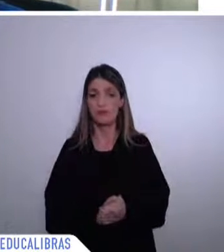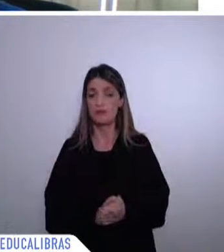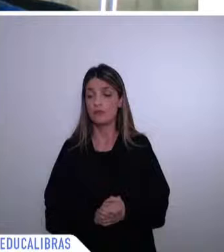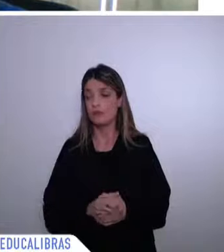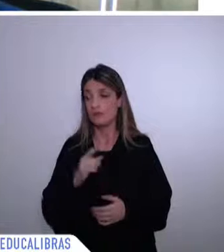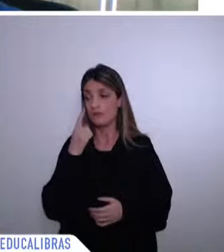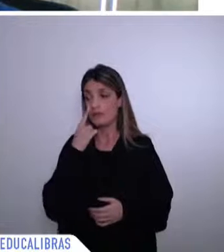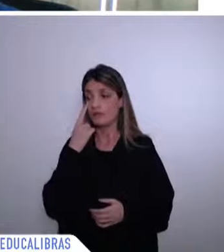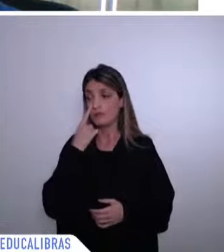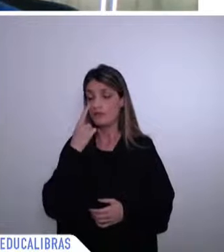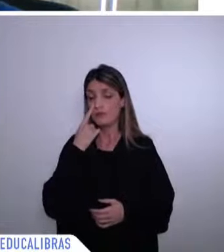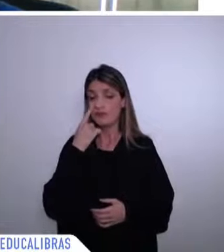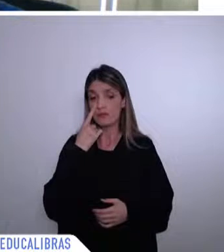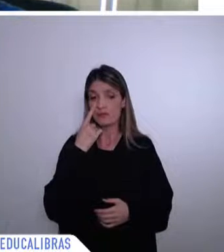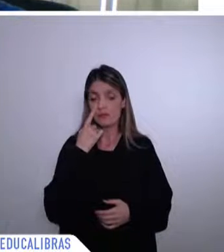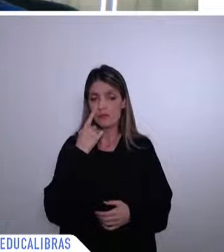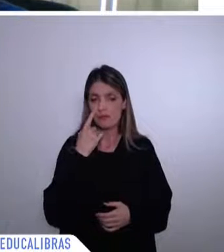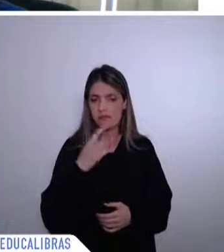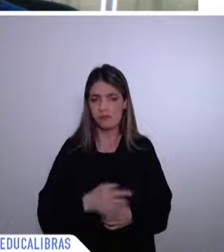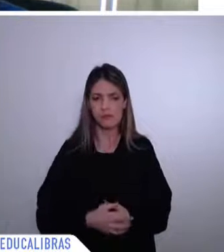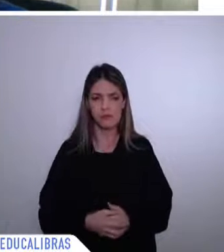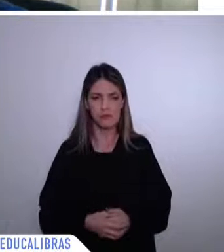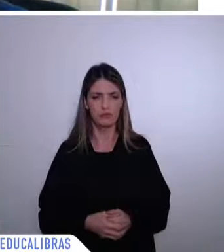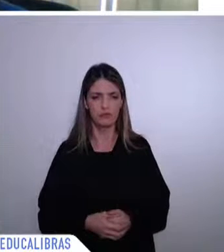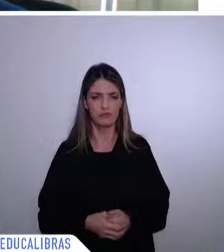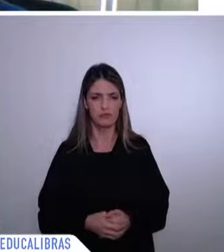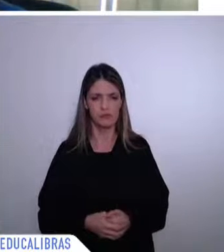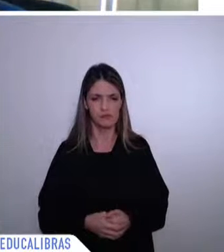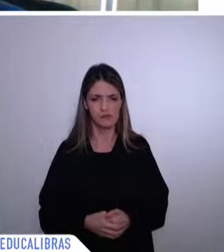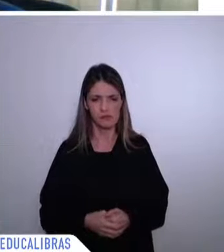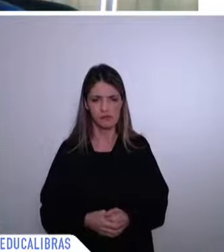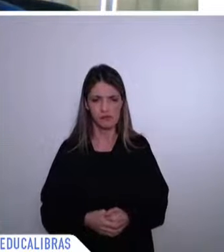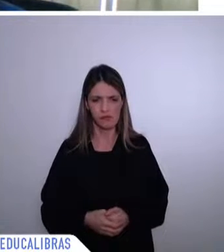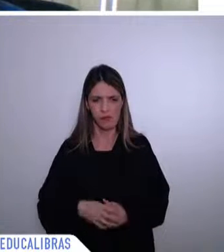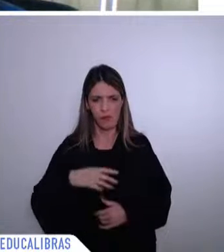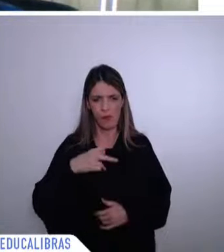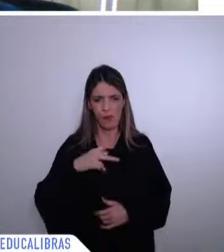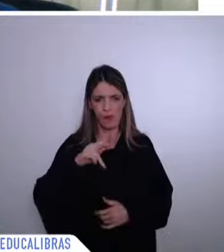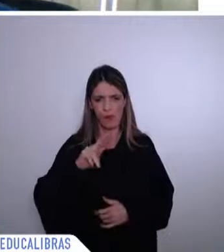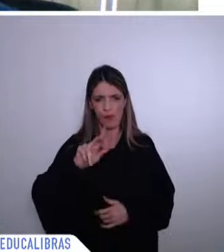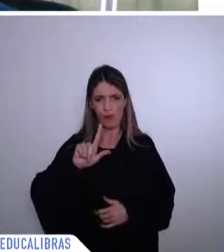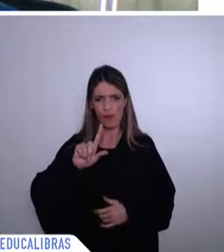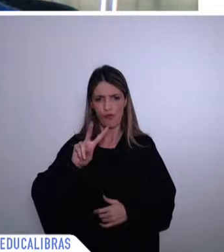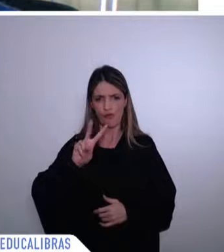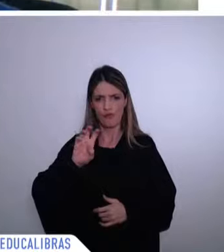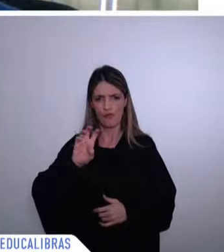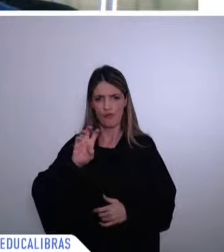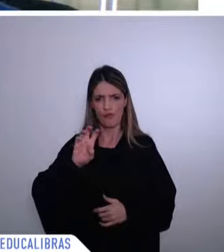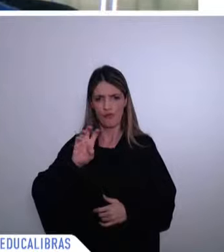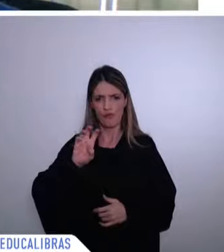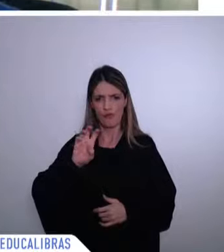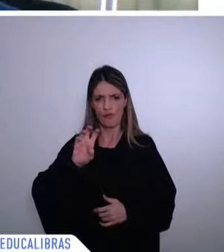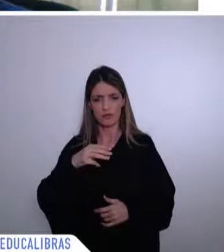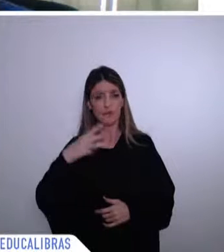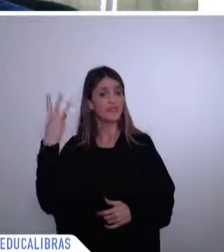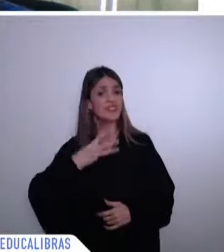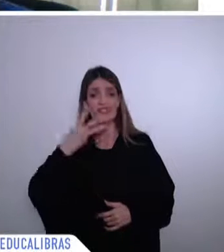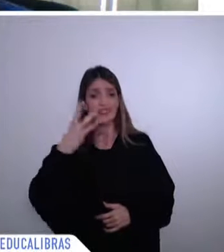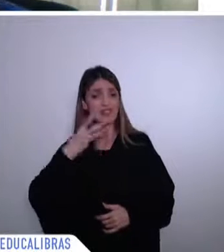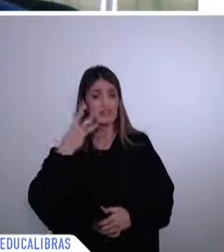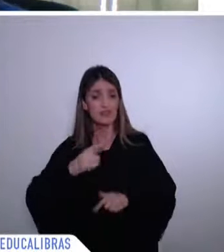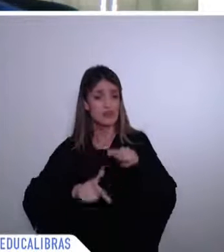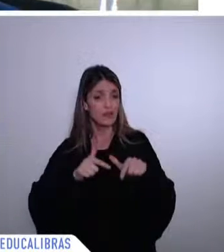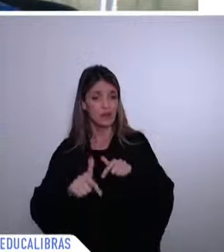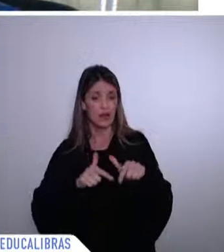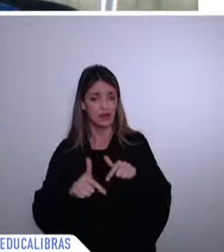that uh, we have, different behaviors nowadays with platforms like Uber,